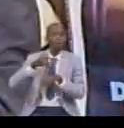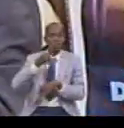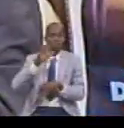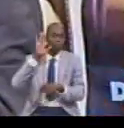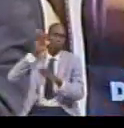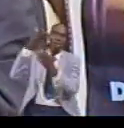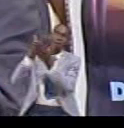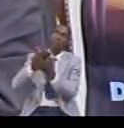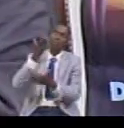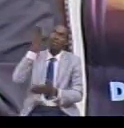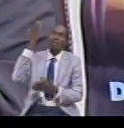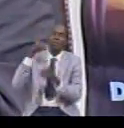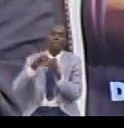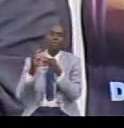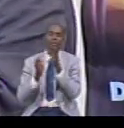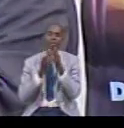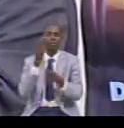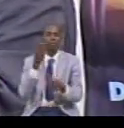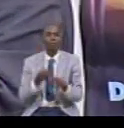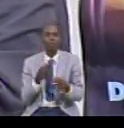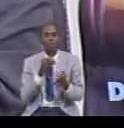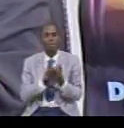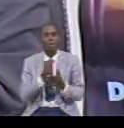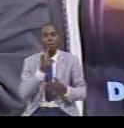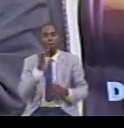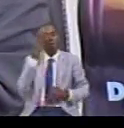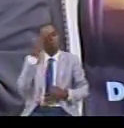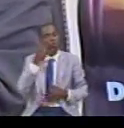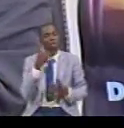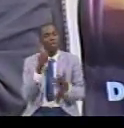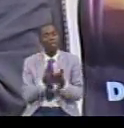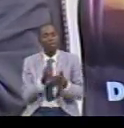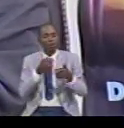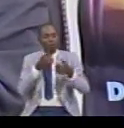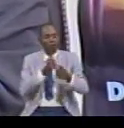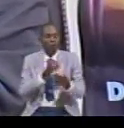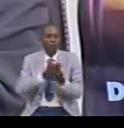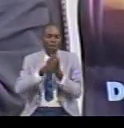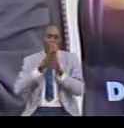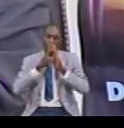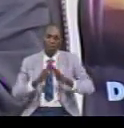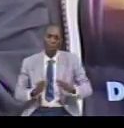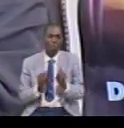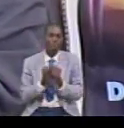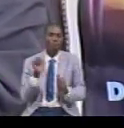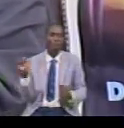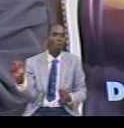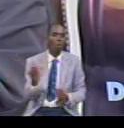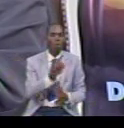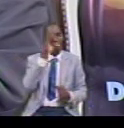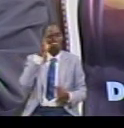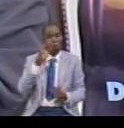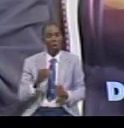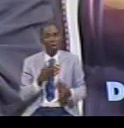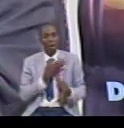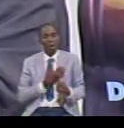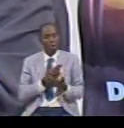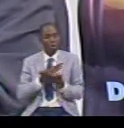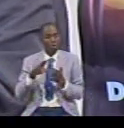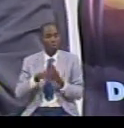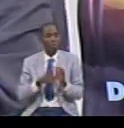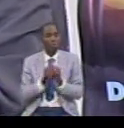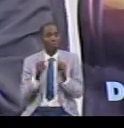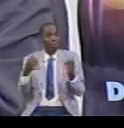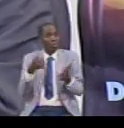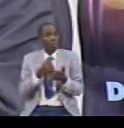in Jesus' name. That's why it says, follow peace with all men and holiness, without which no man shall see the Lord. Verse